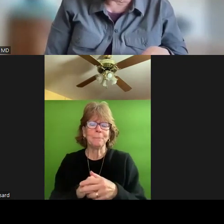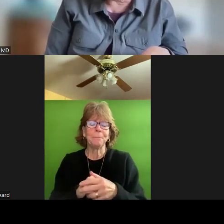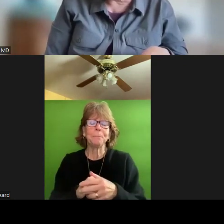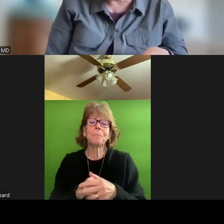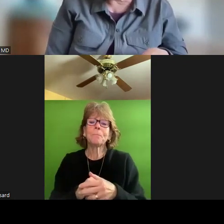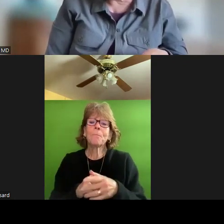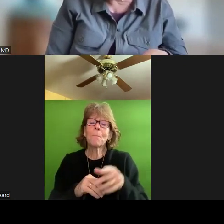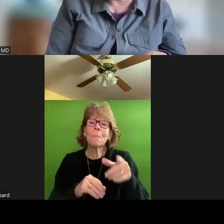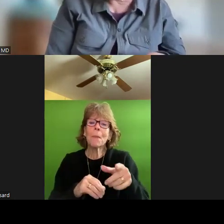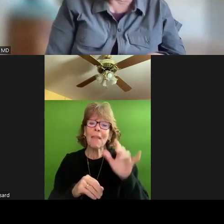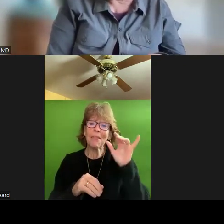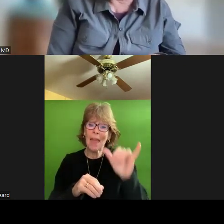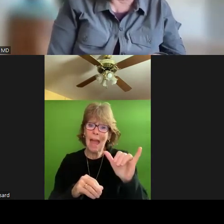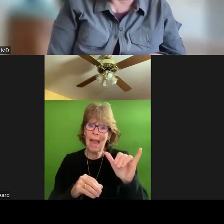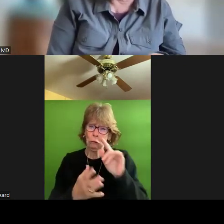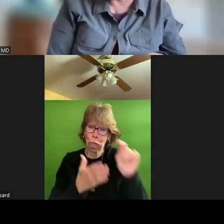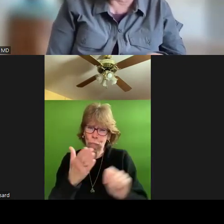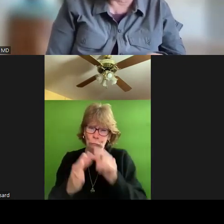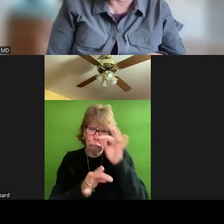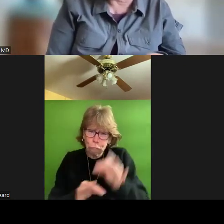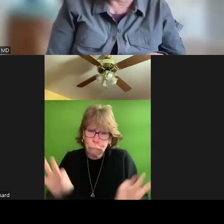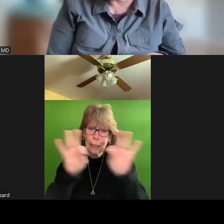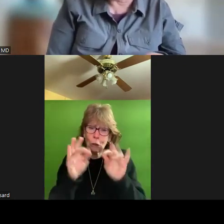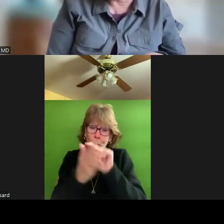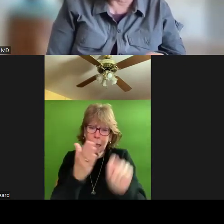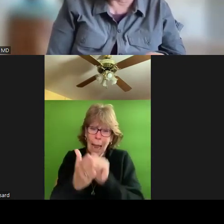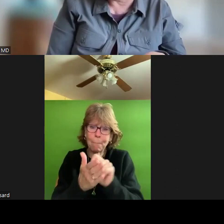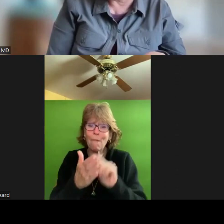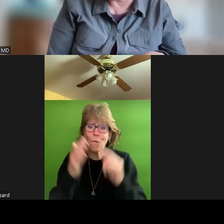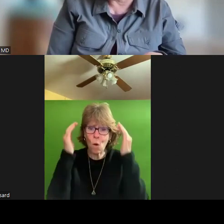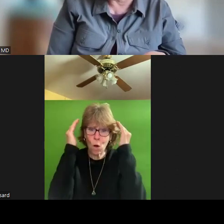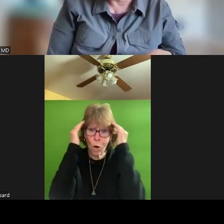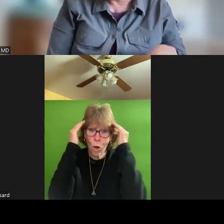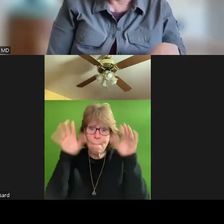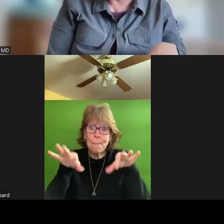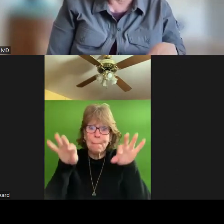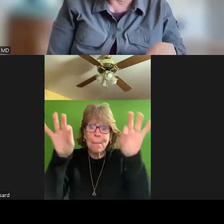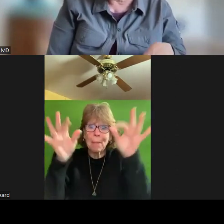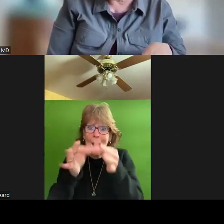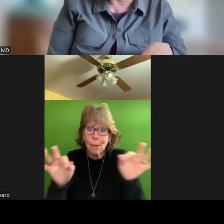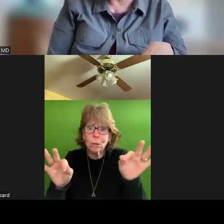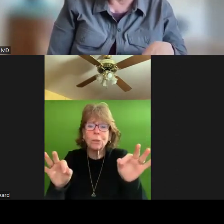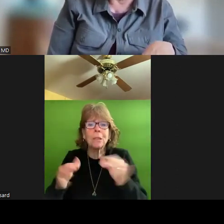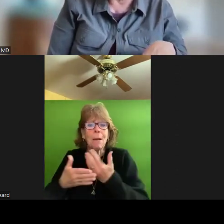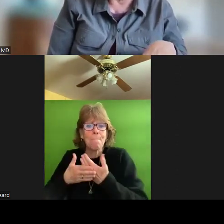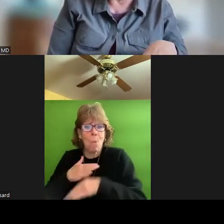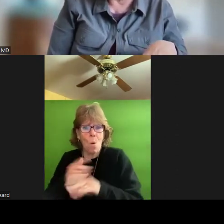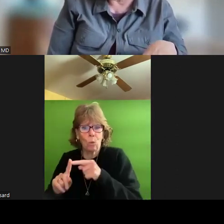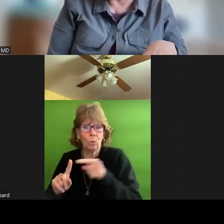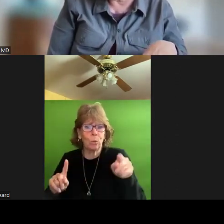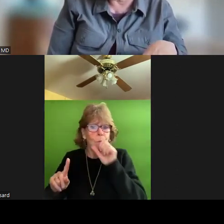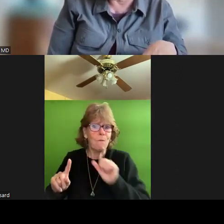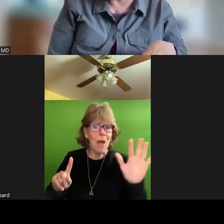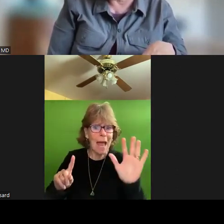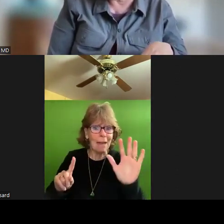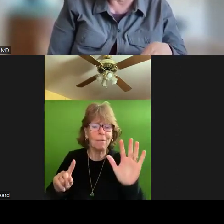Because the neurocritical period for language acquisition is birth to 5 years, children who become deaf or hard of hearing